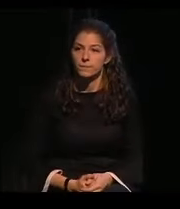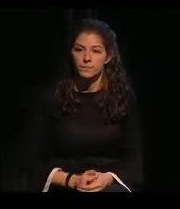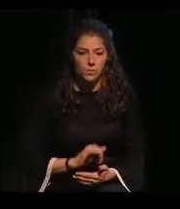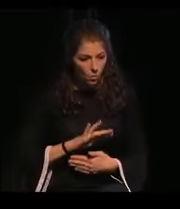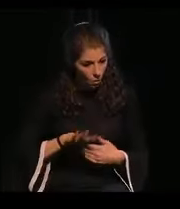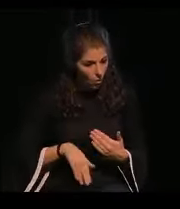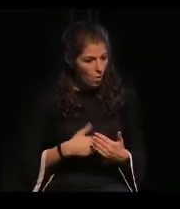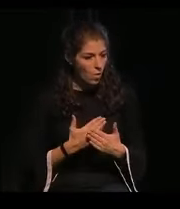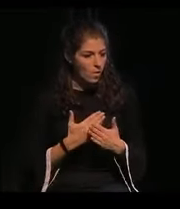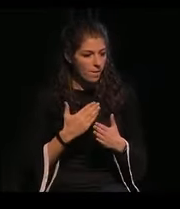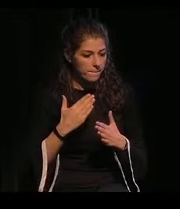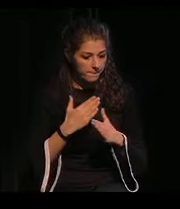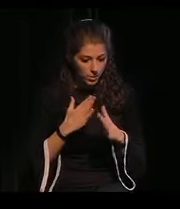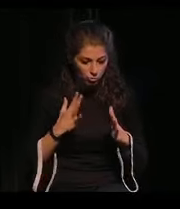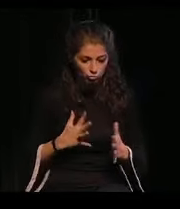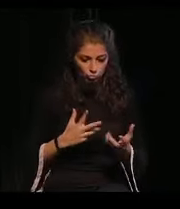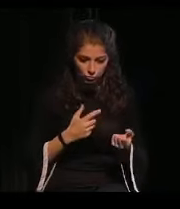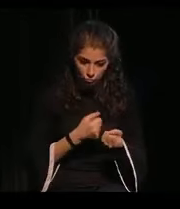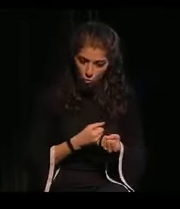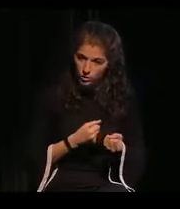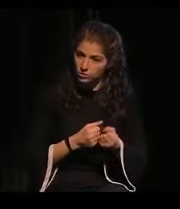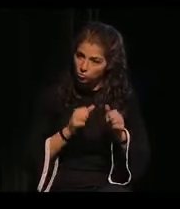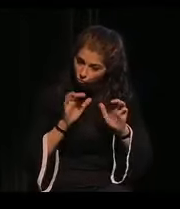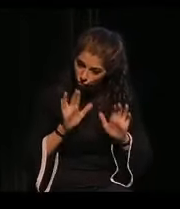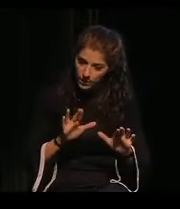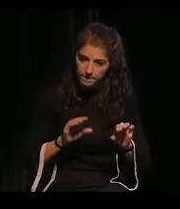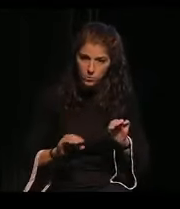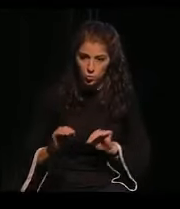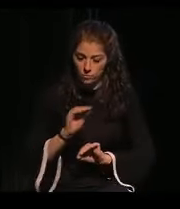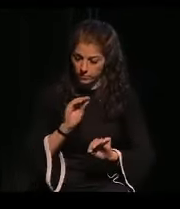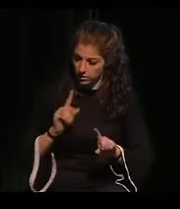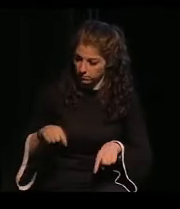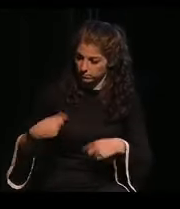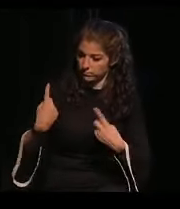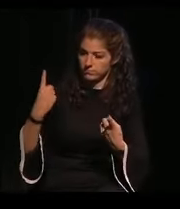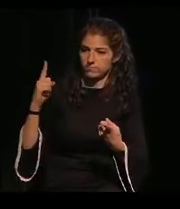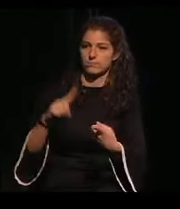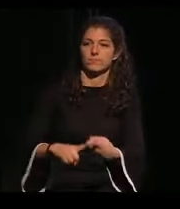all partners that have supported this great movement up to this point.